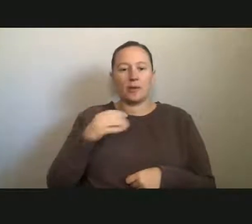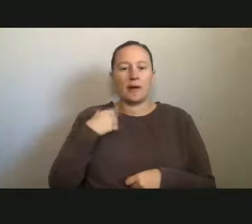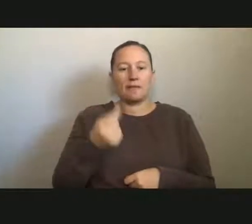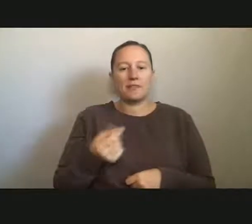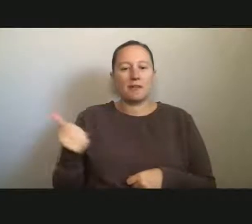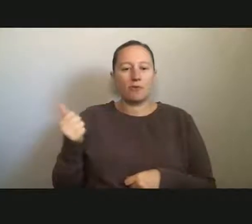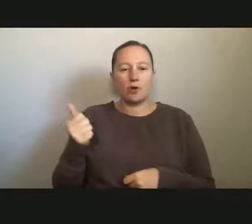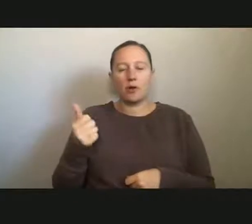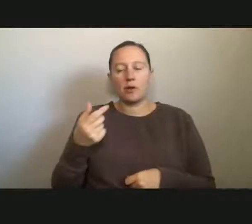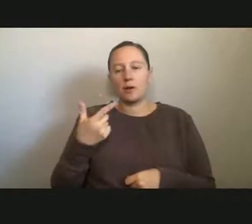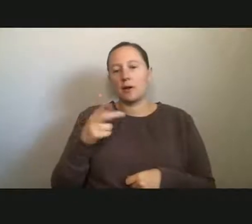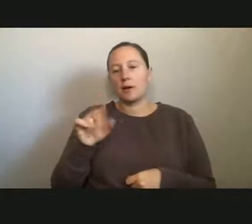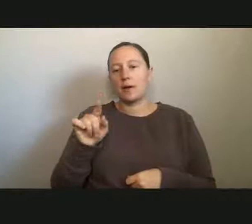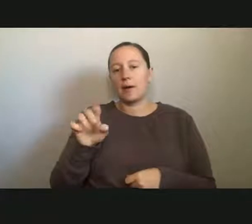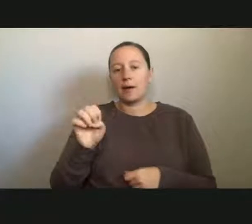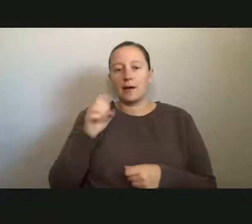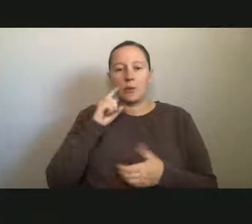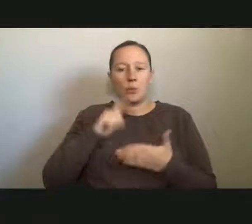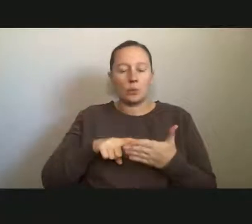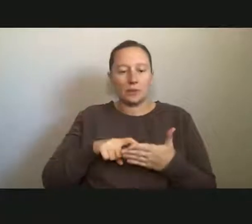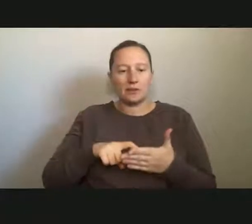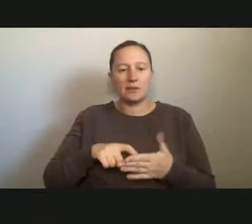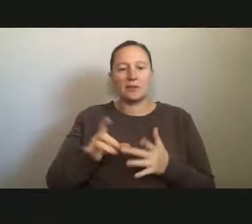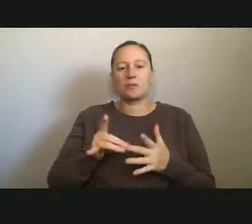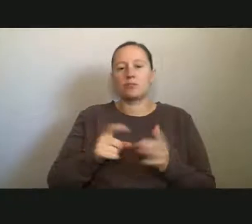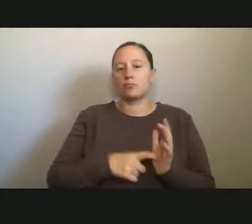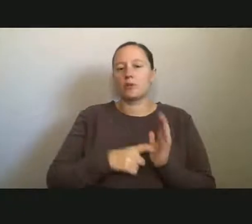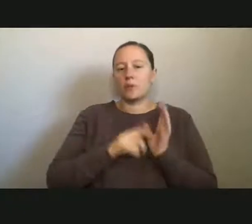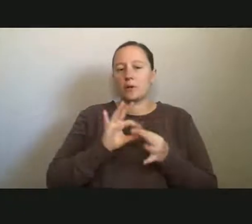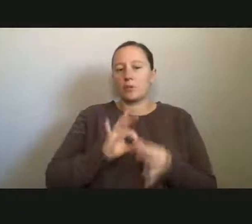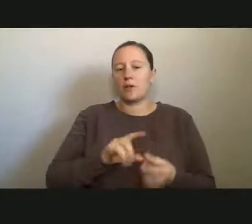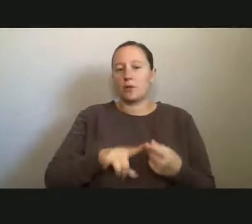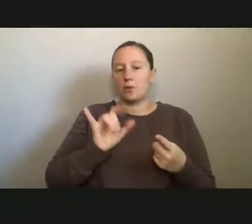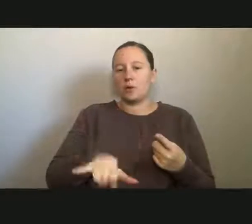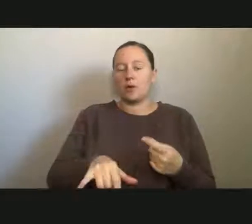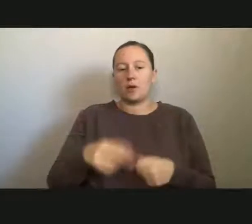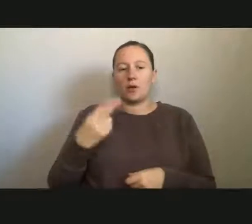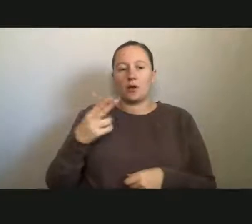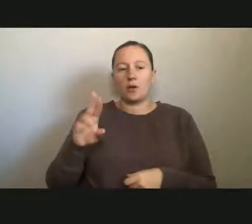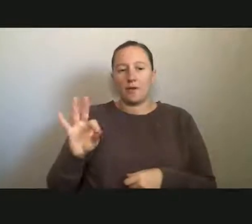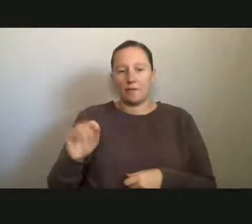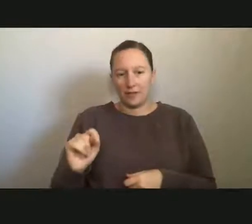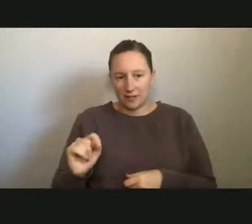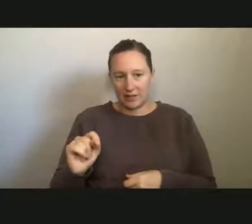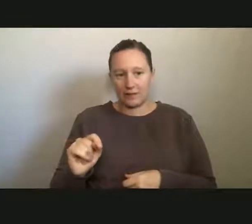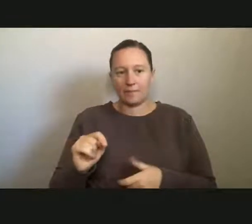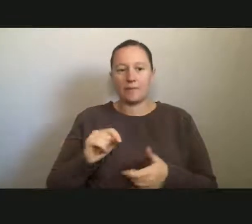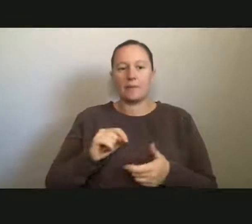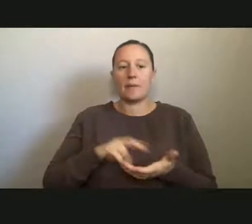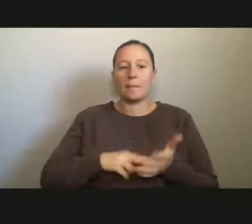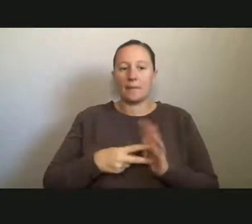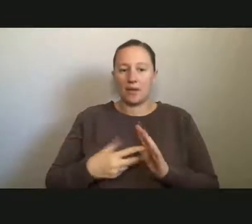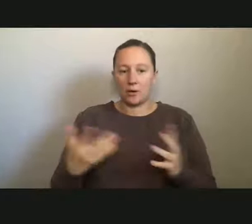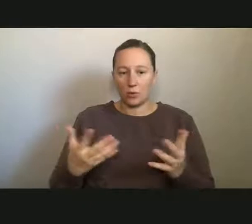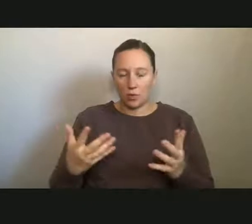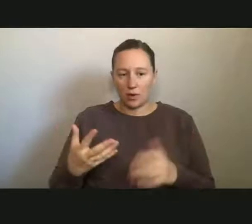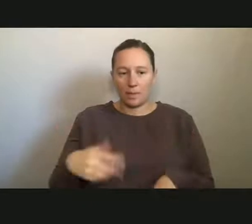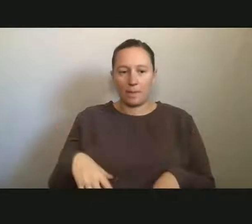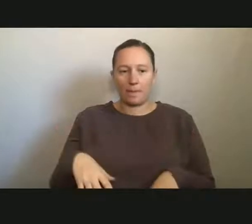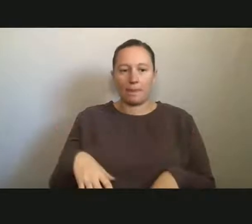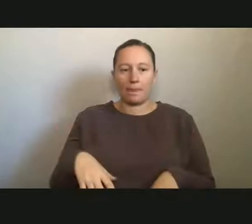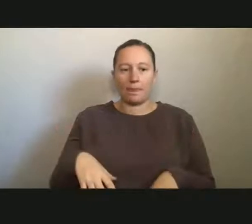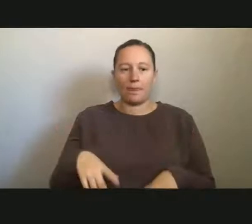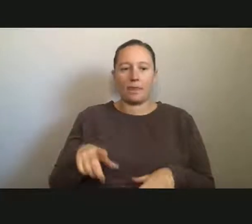and requirements associated with it. Human fetal tissue is defined